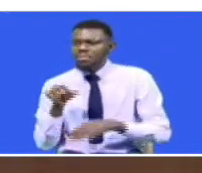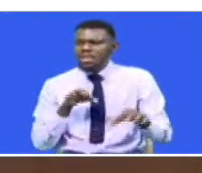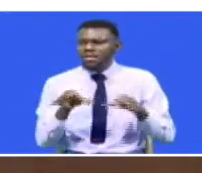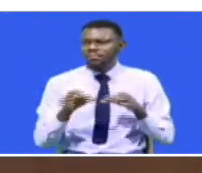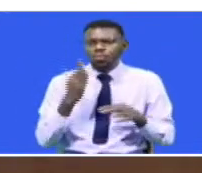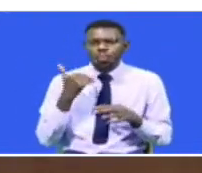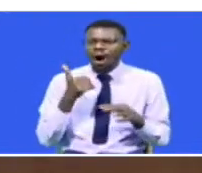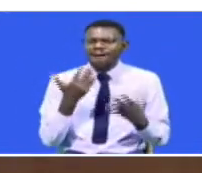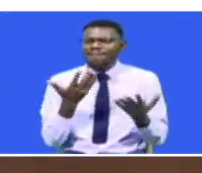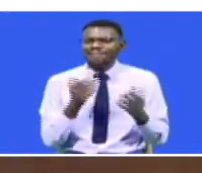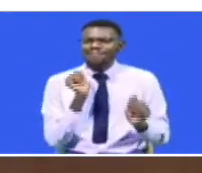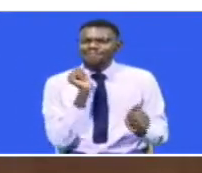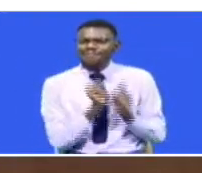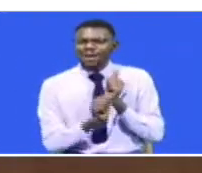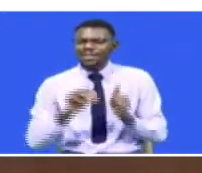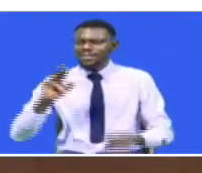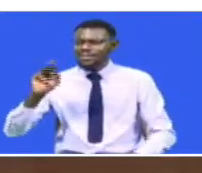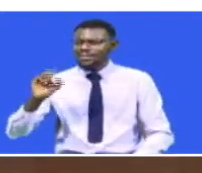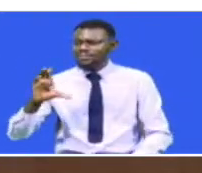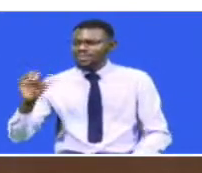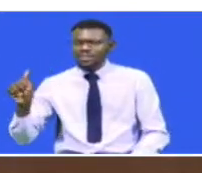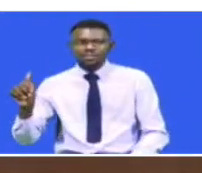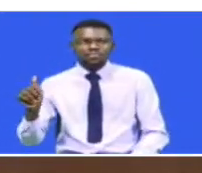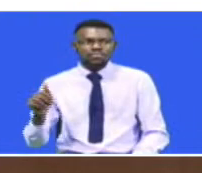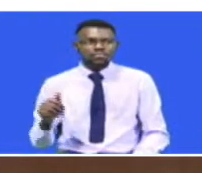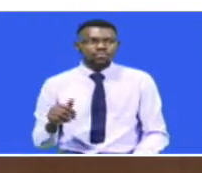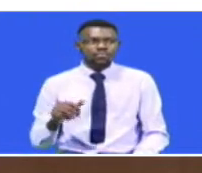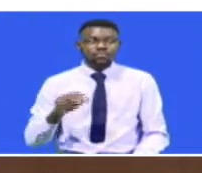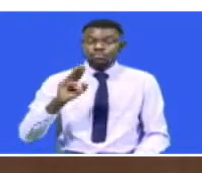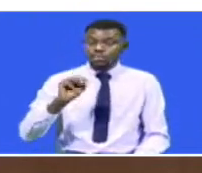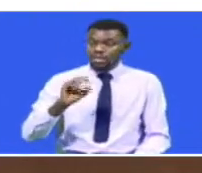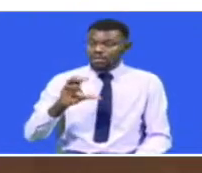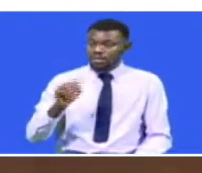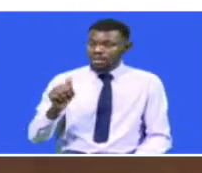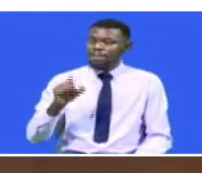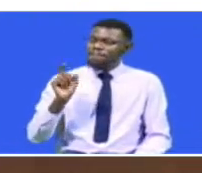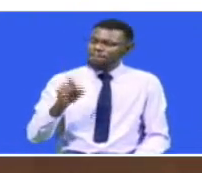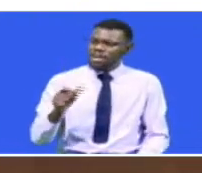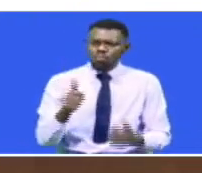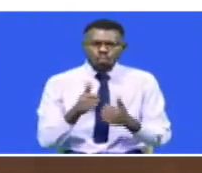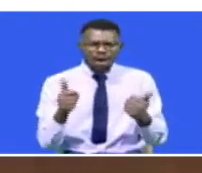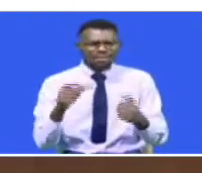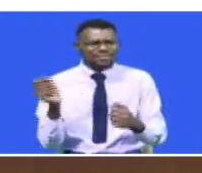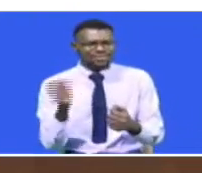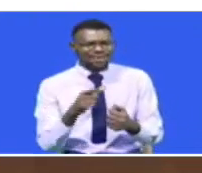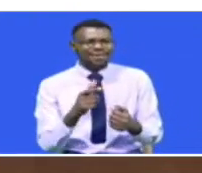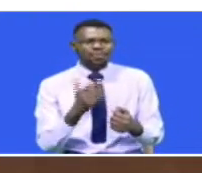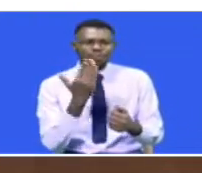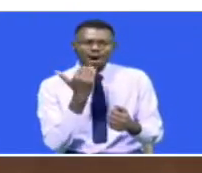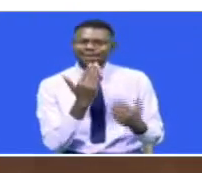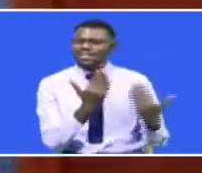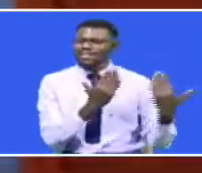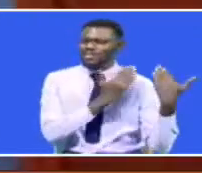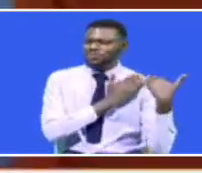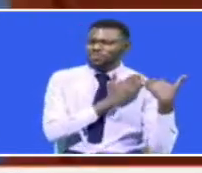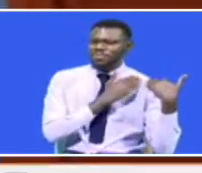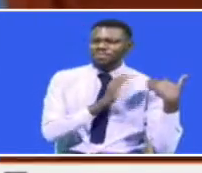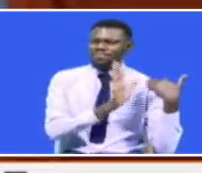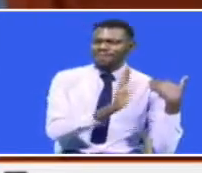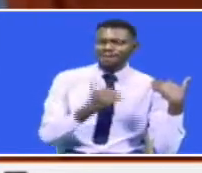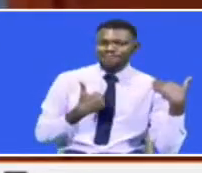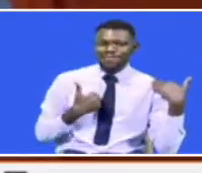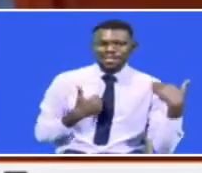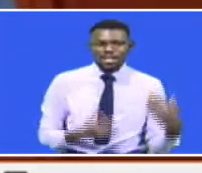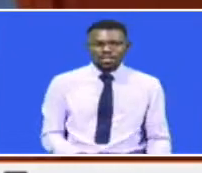According to the senators, MCAs need to be well to accomplish their mandate. Which started